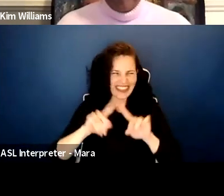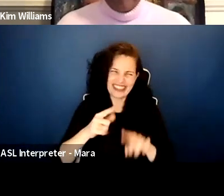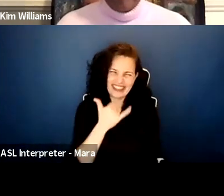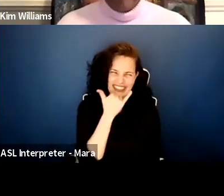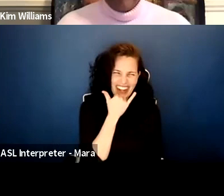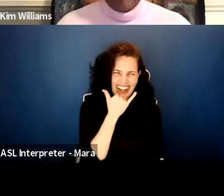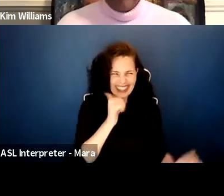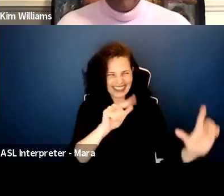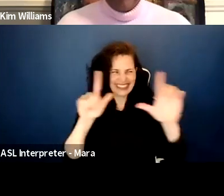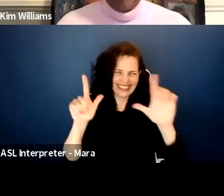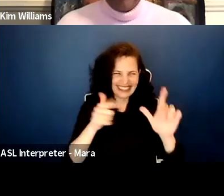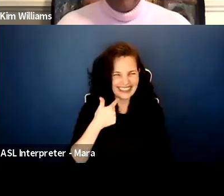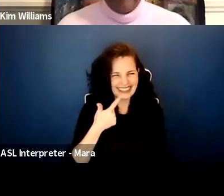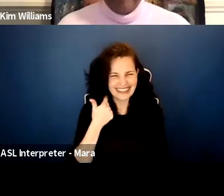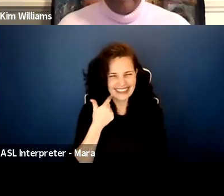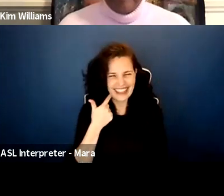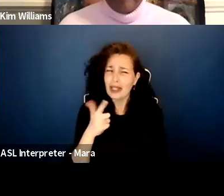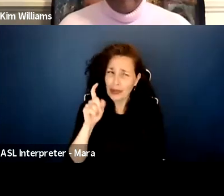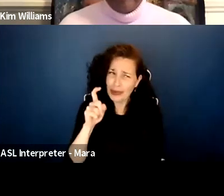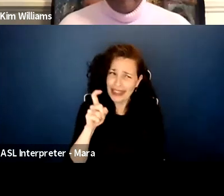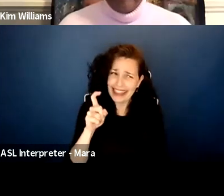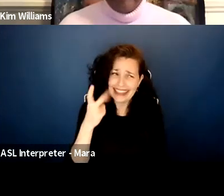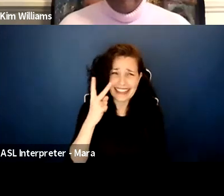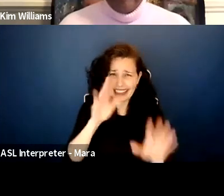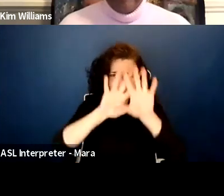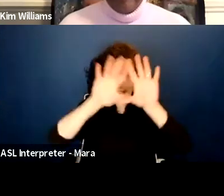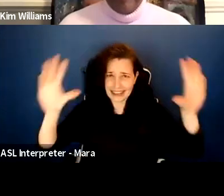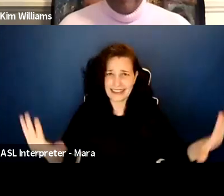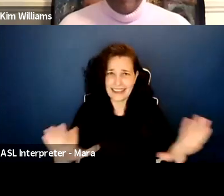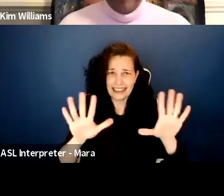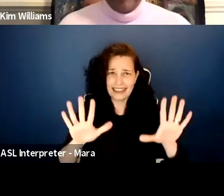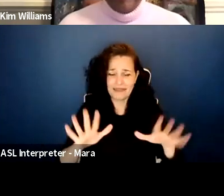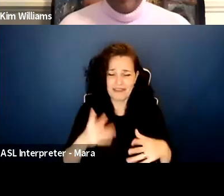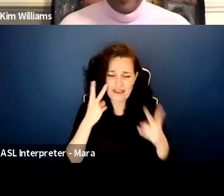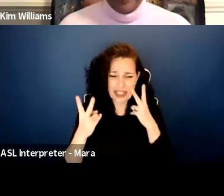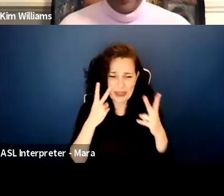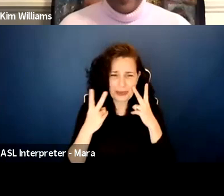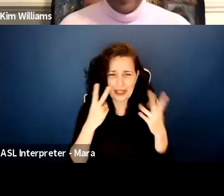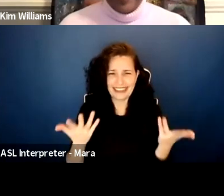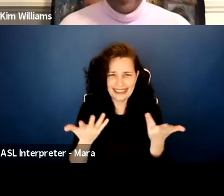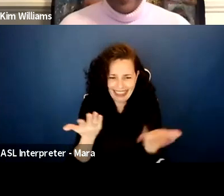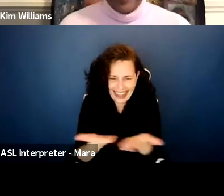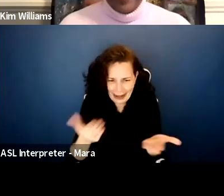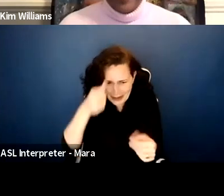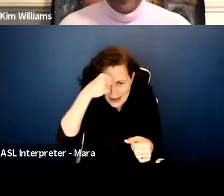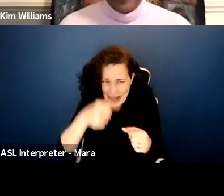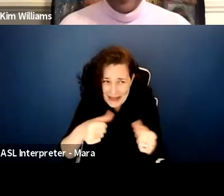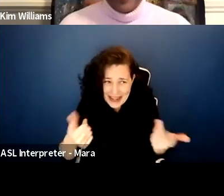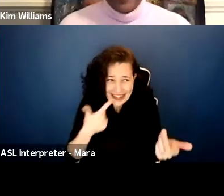Awesome. Like, we need to see you. It's a visual medium, television, remember? We have to see